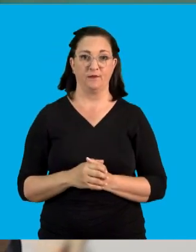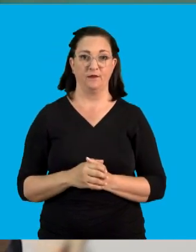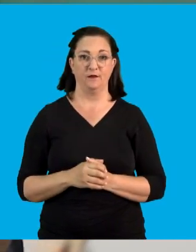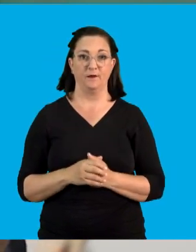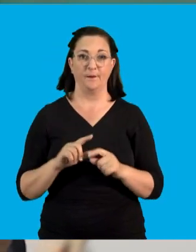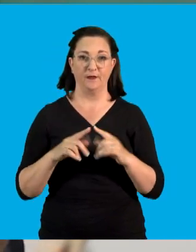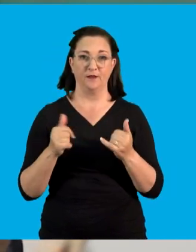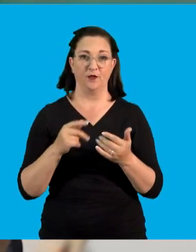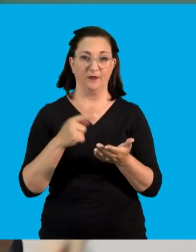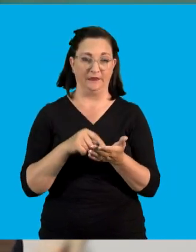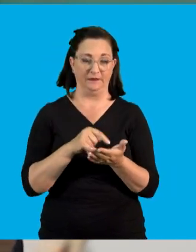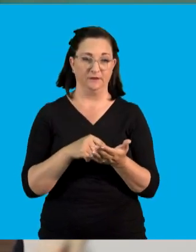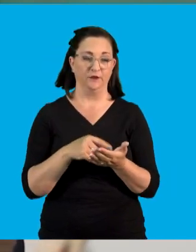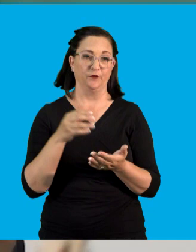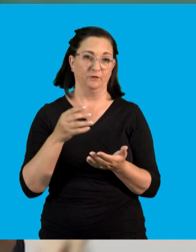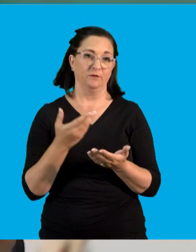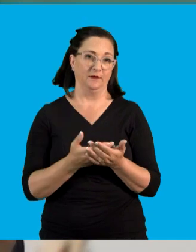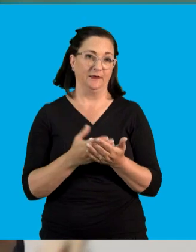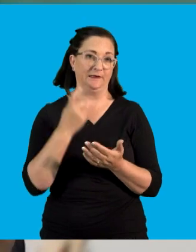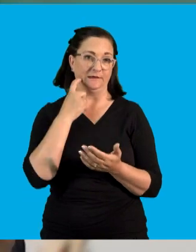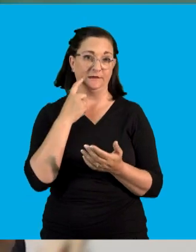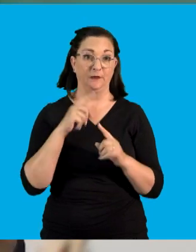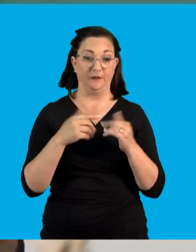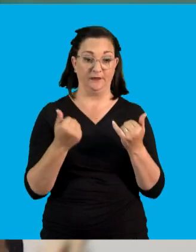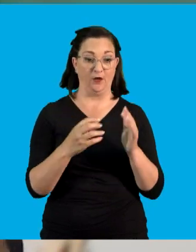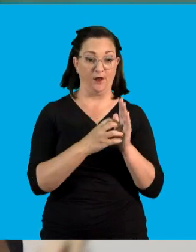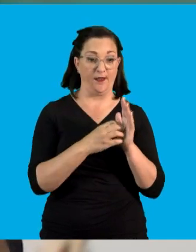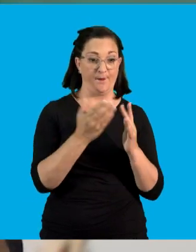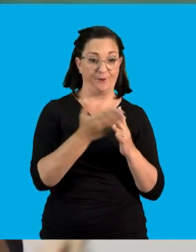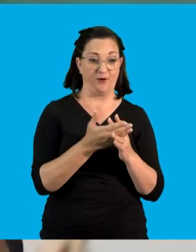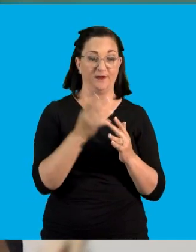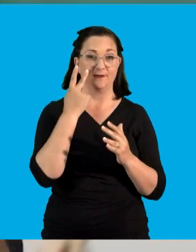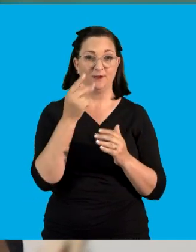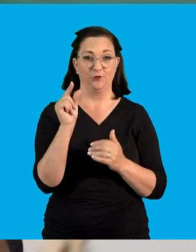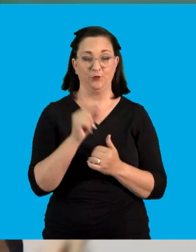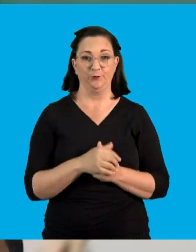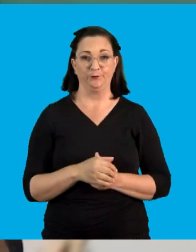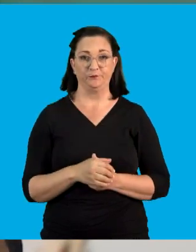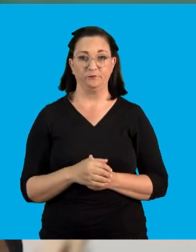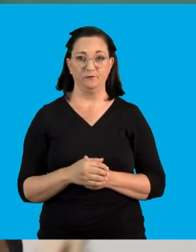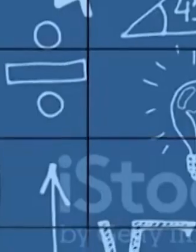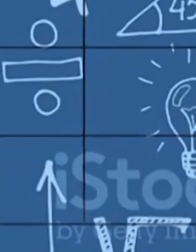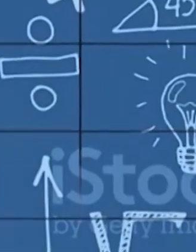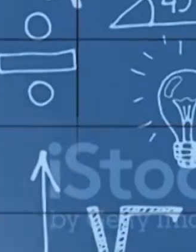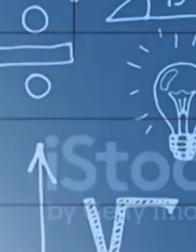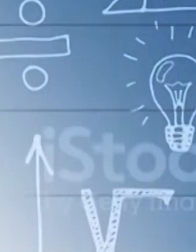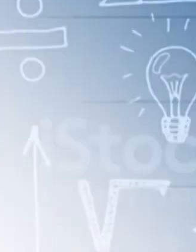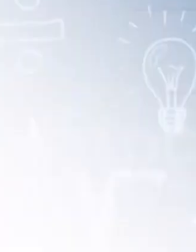fraction, which is going to make our calculations easier. Let's quickly go to an ad break and then we'll see you just now.